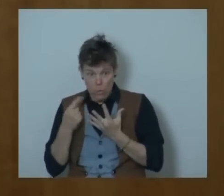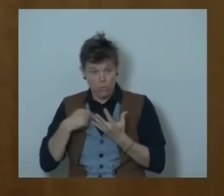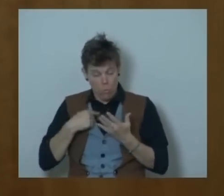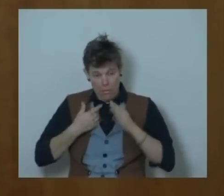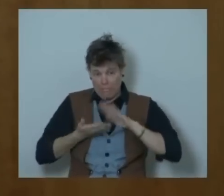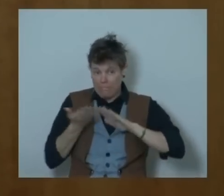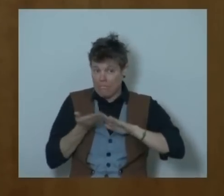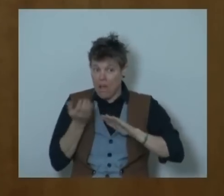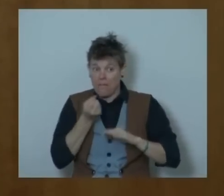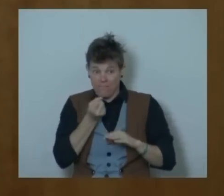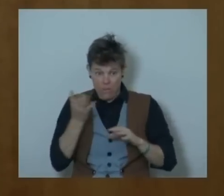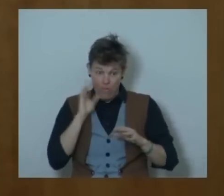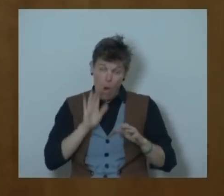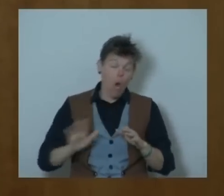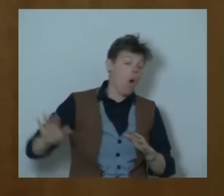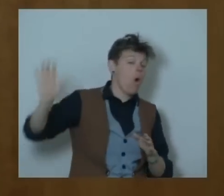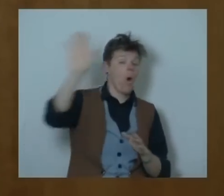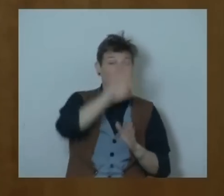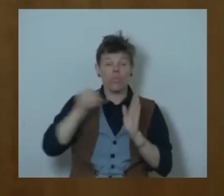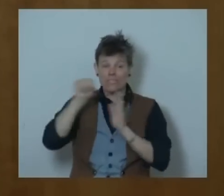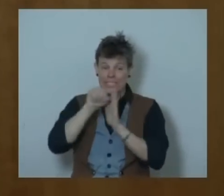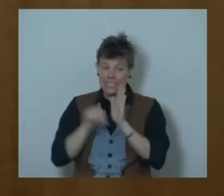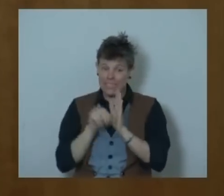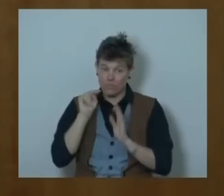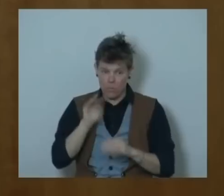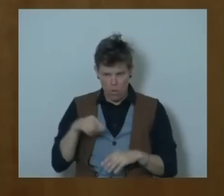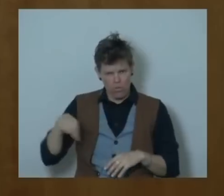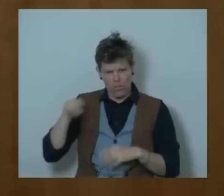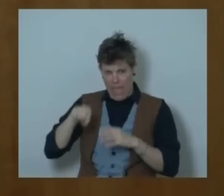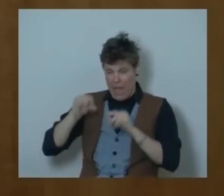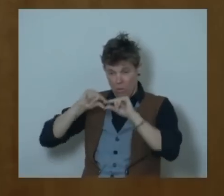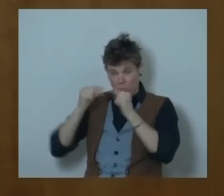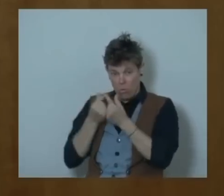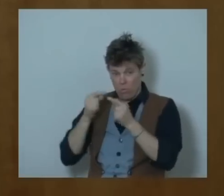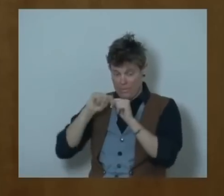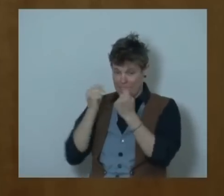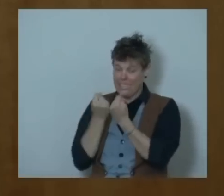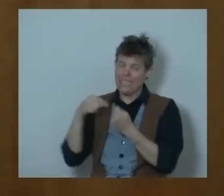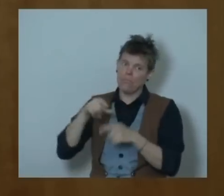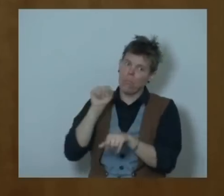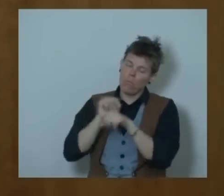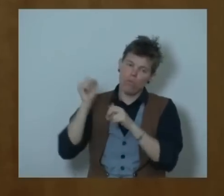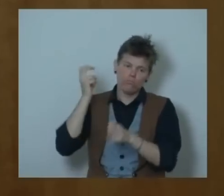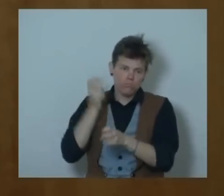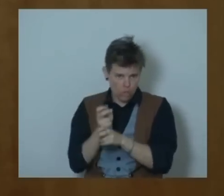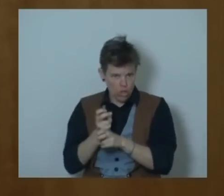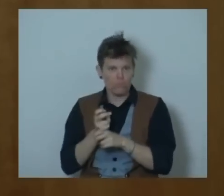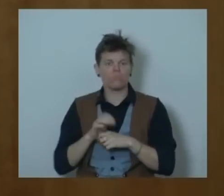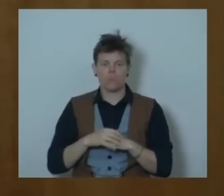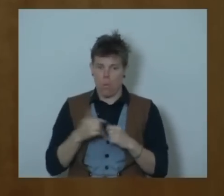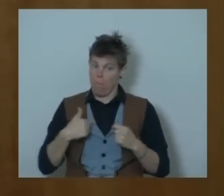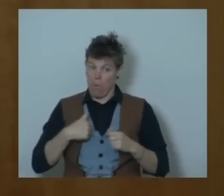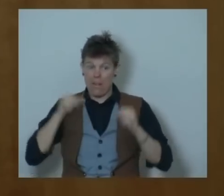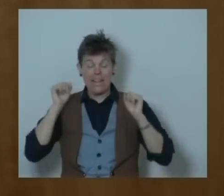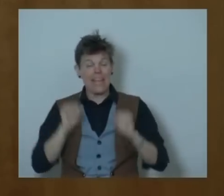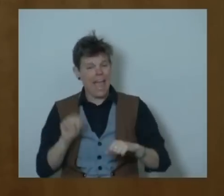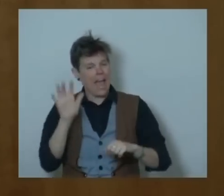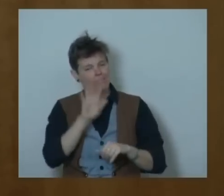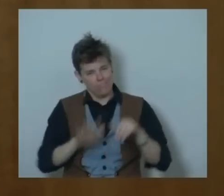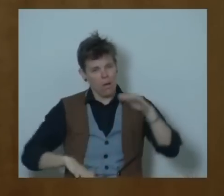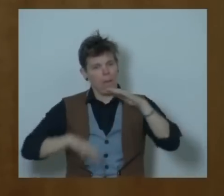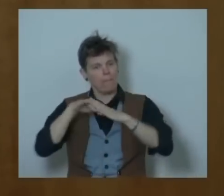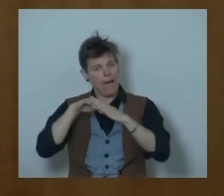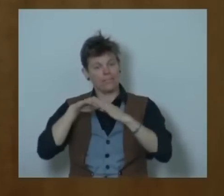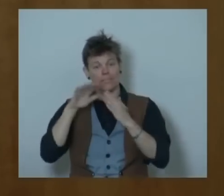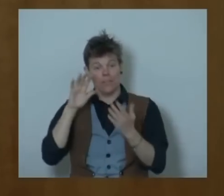state, and how hard they work. So yeah, we can do up to 5,000. We have not hit that mark yet because